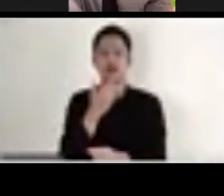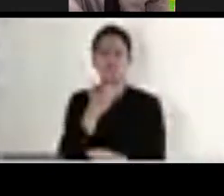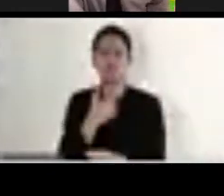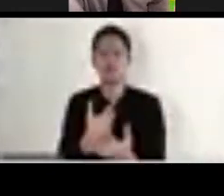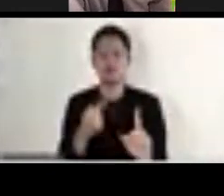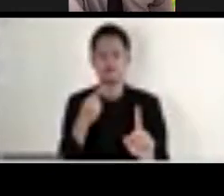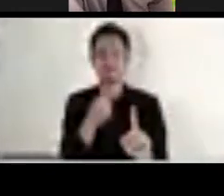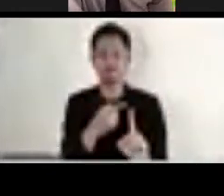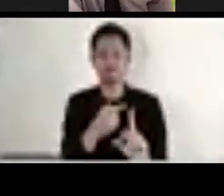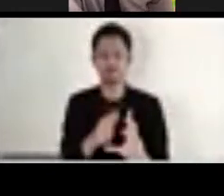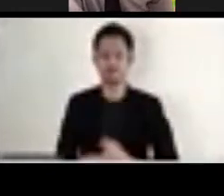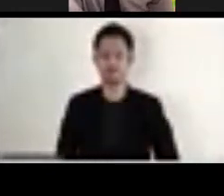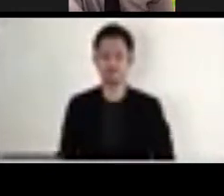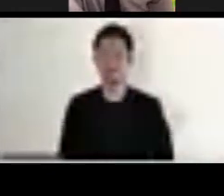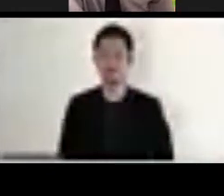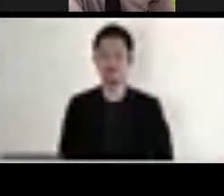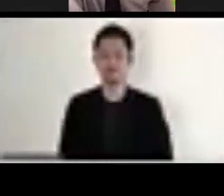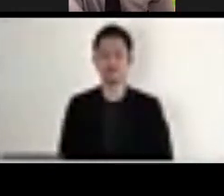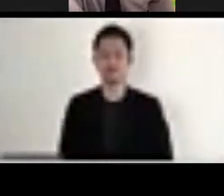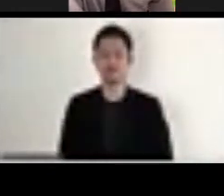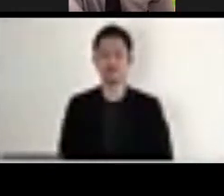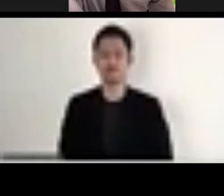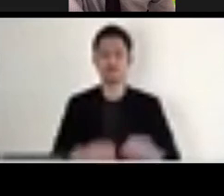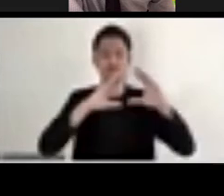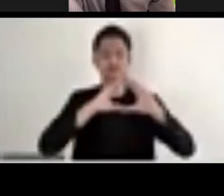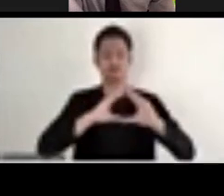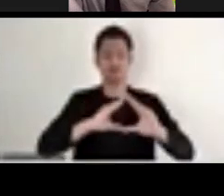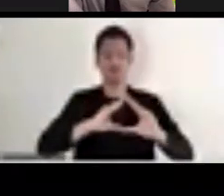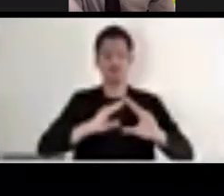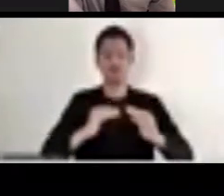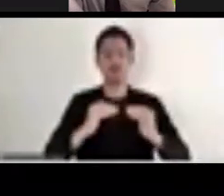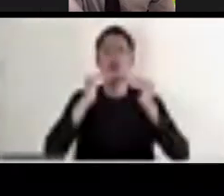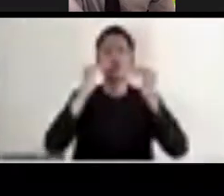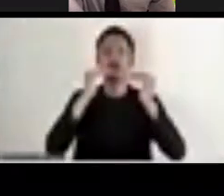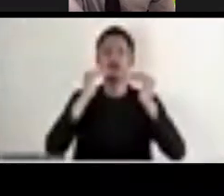khai browser and